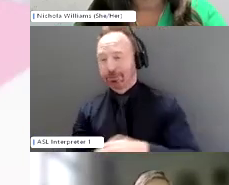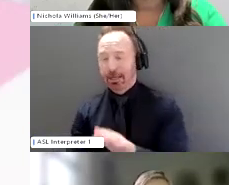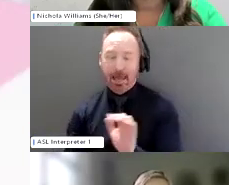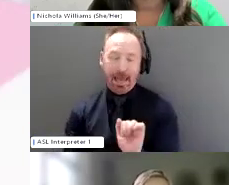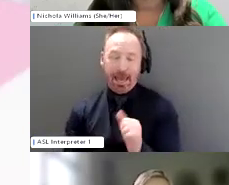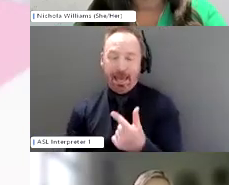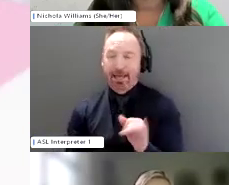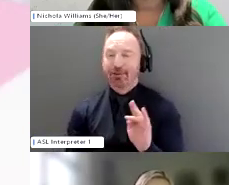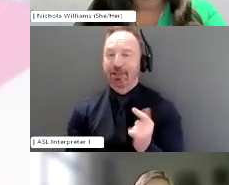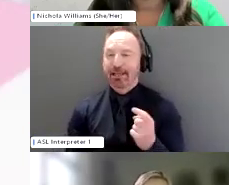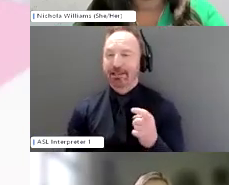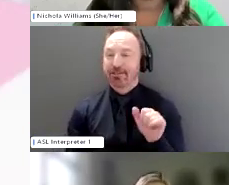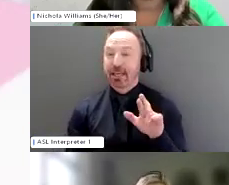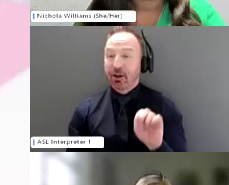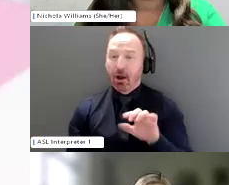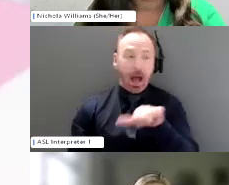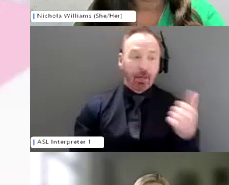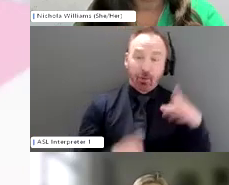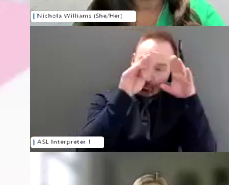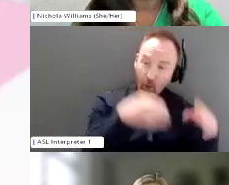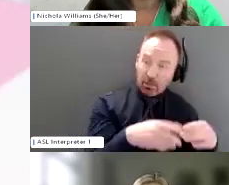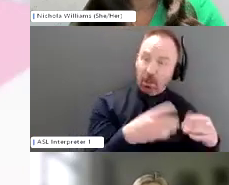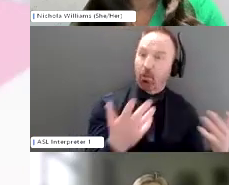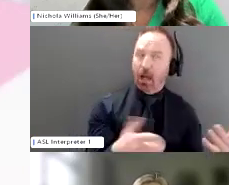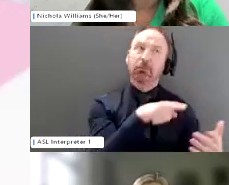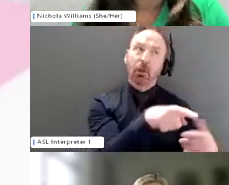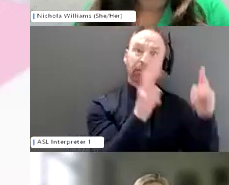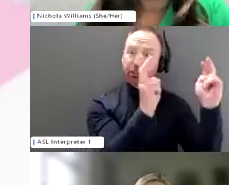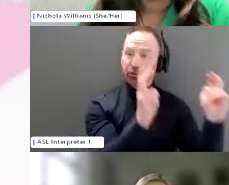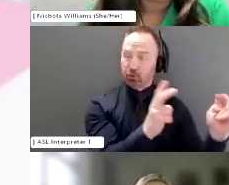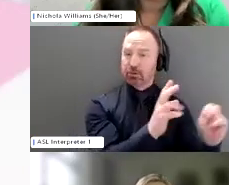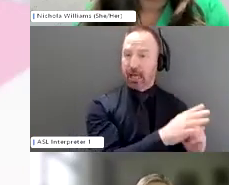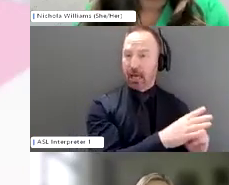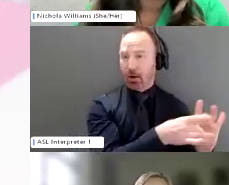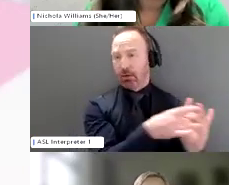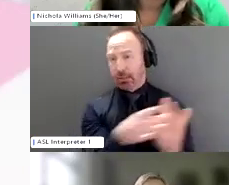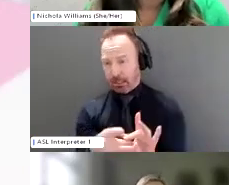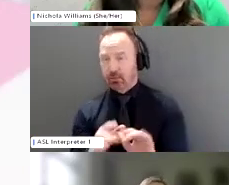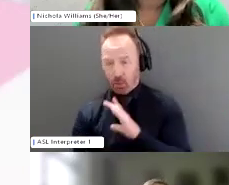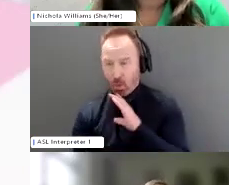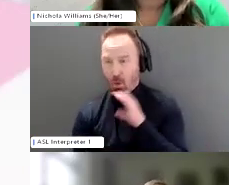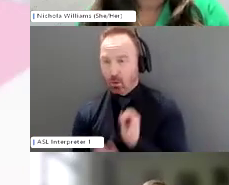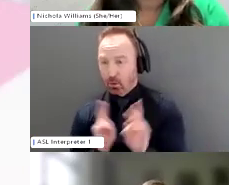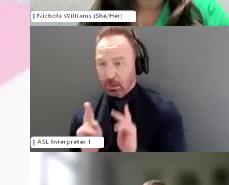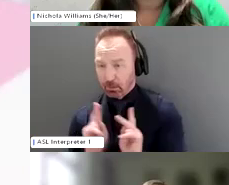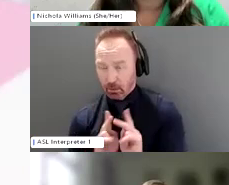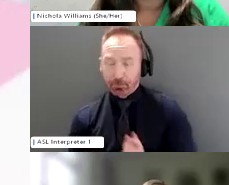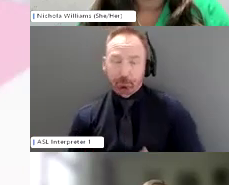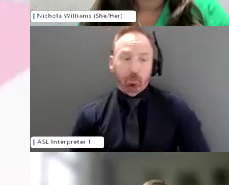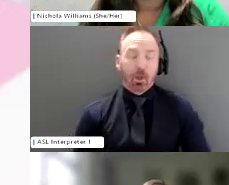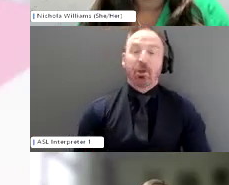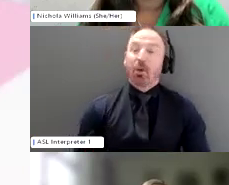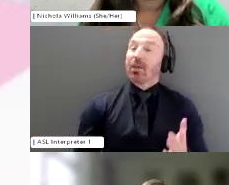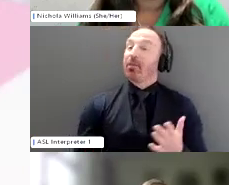also just focused on issues that are quite relevant to older people as well. So this is why we are so pleased to